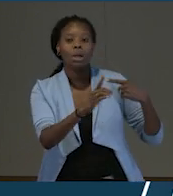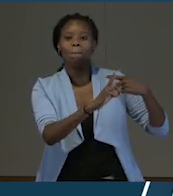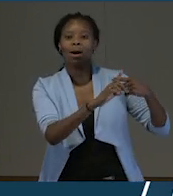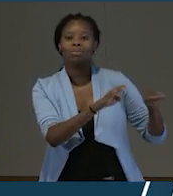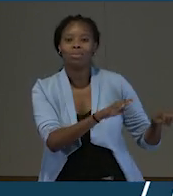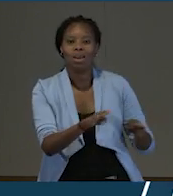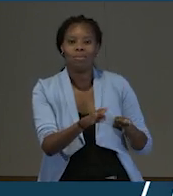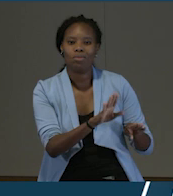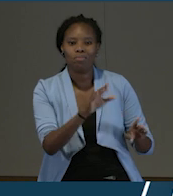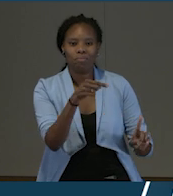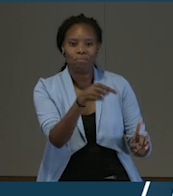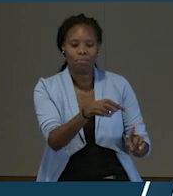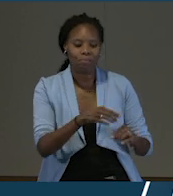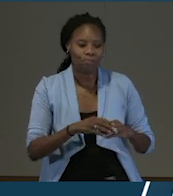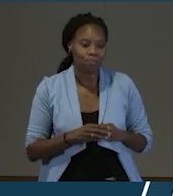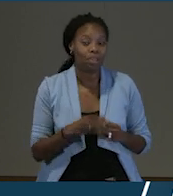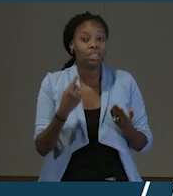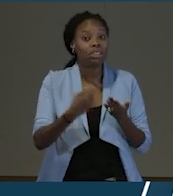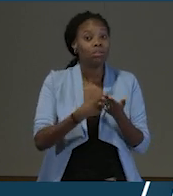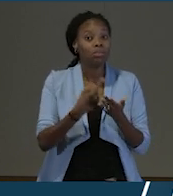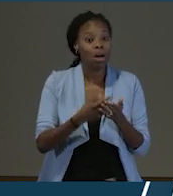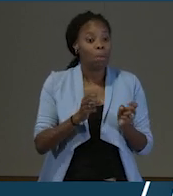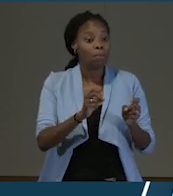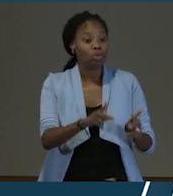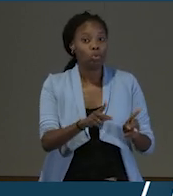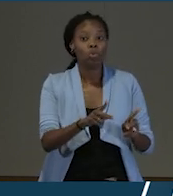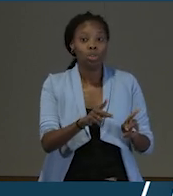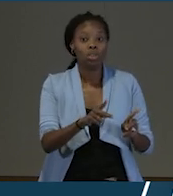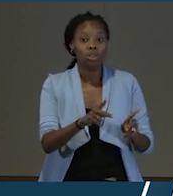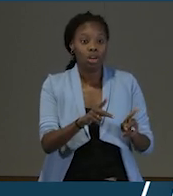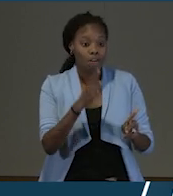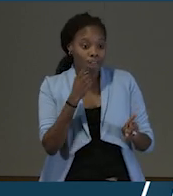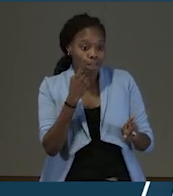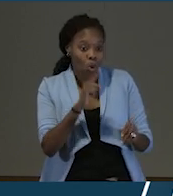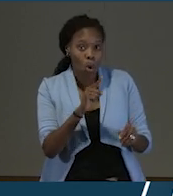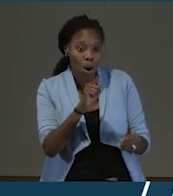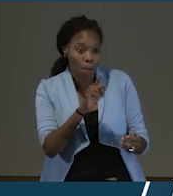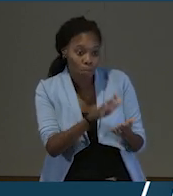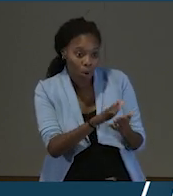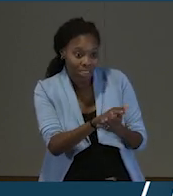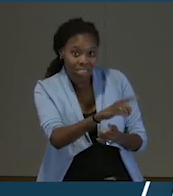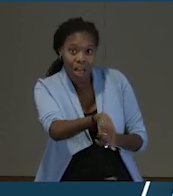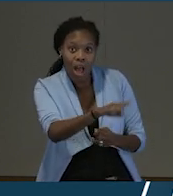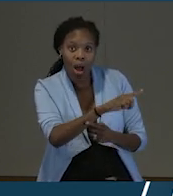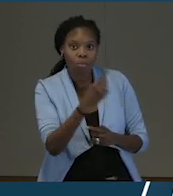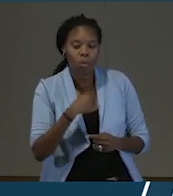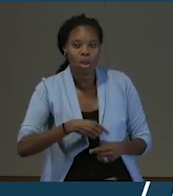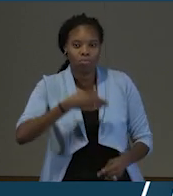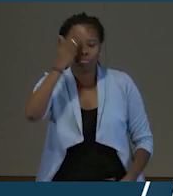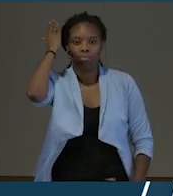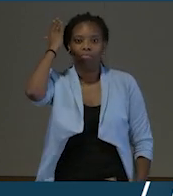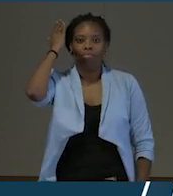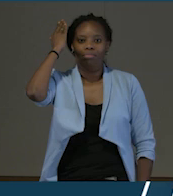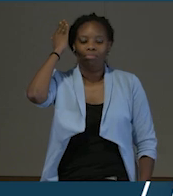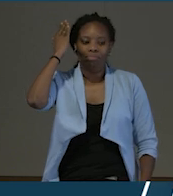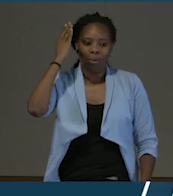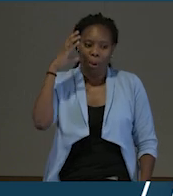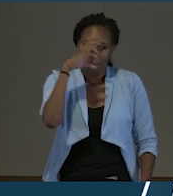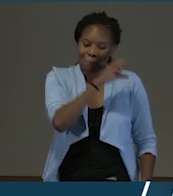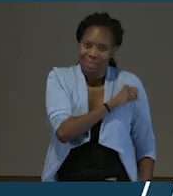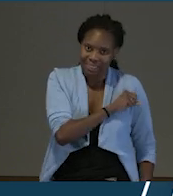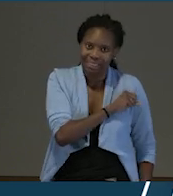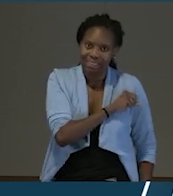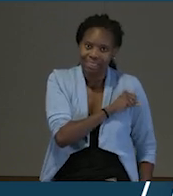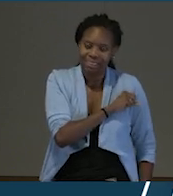missed opportunities to praise and encourage certain behaviors. Sometimes we overlook them and we don't notice it. And sometimes, especially in this